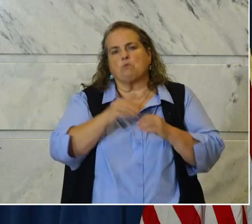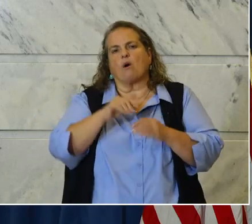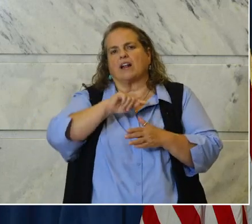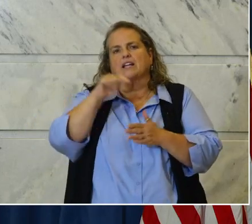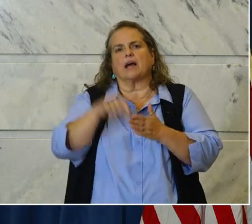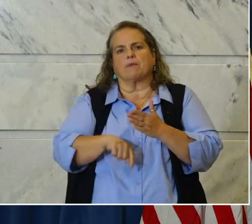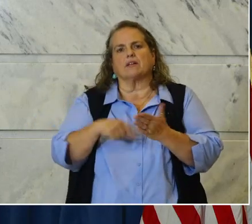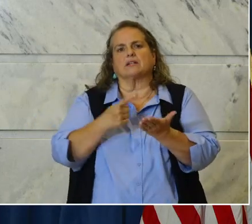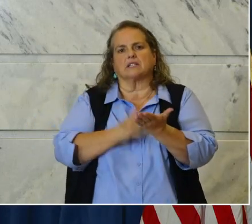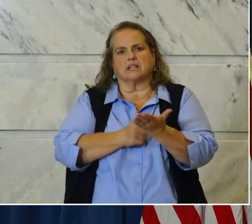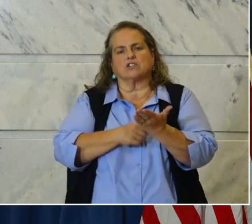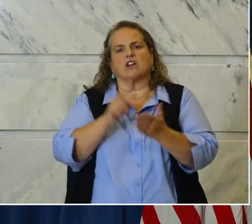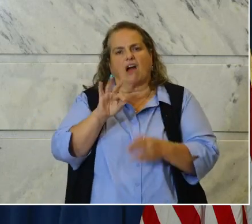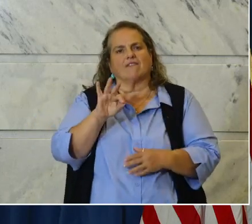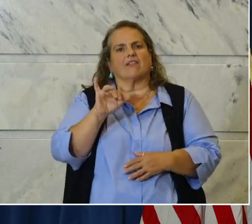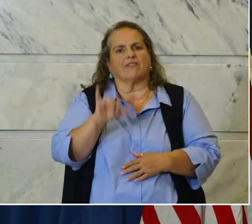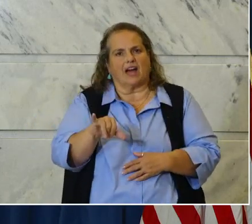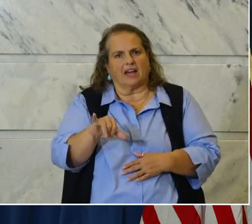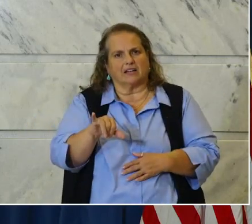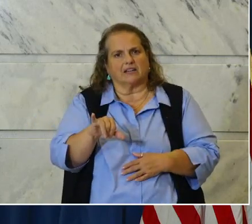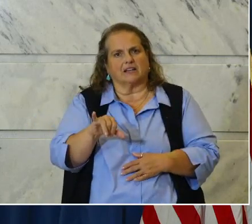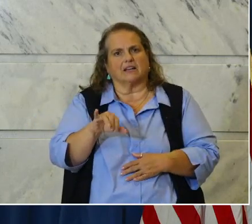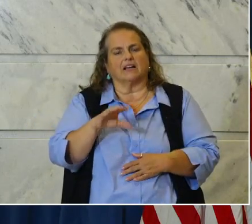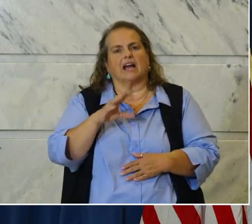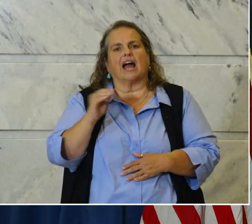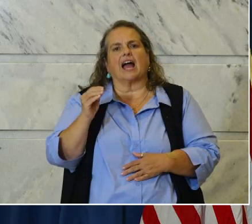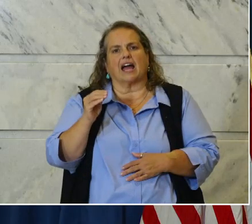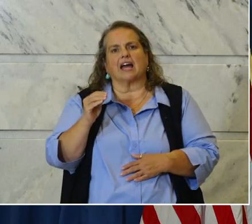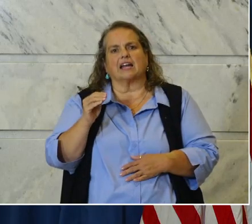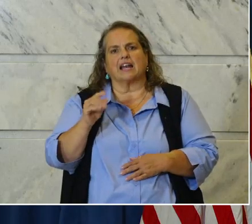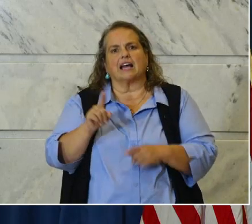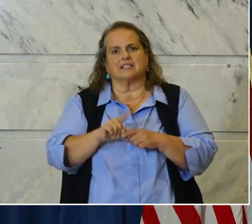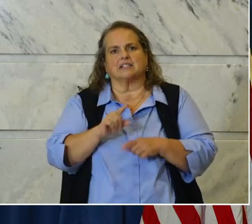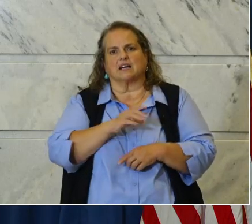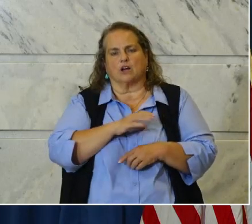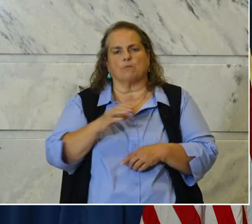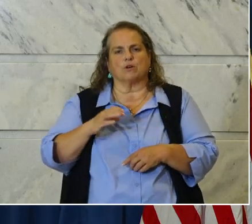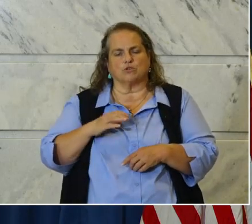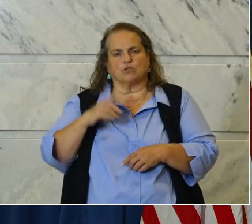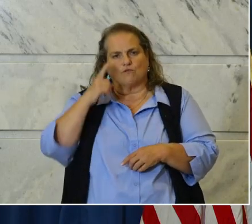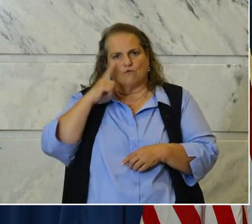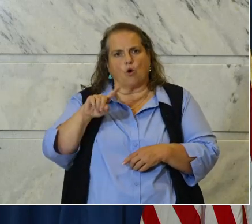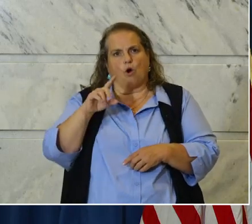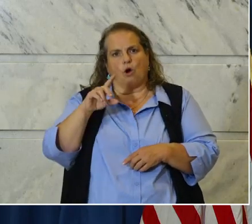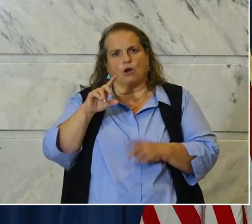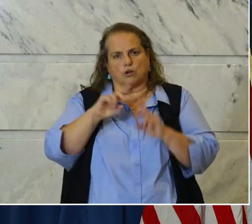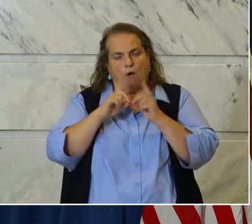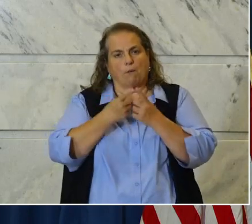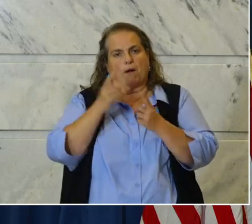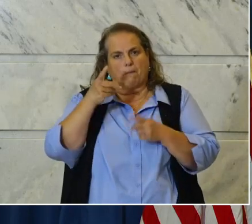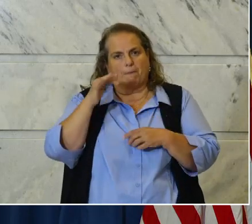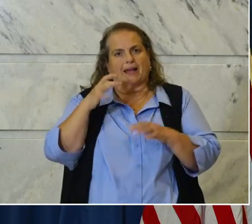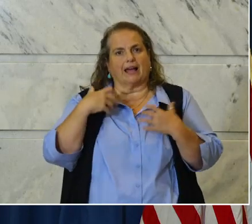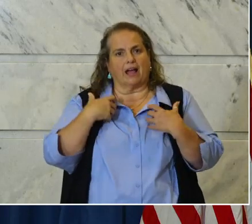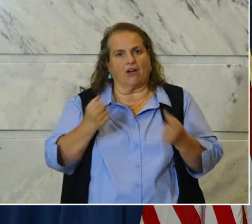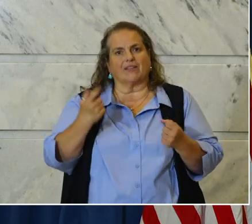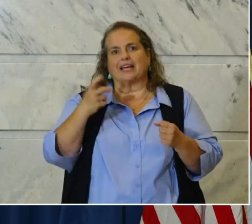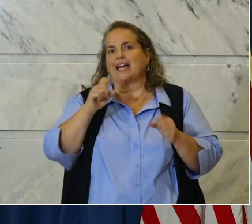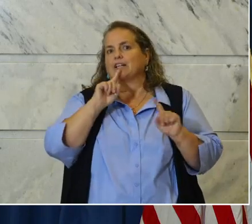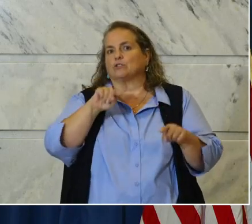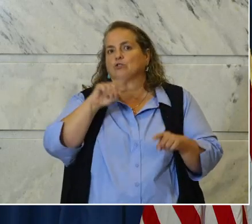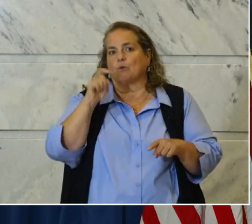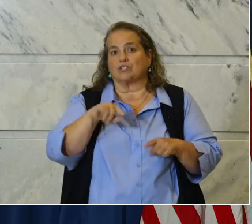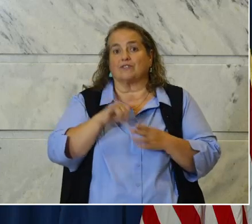discussion of that. And as the commissioner for the Department for Public Health, answering those questions is his